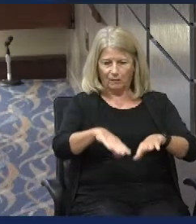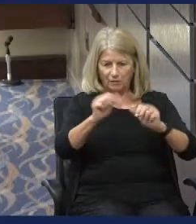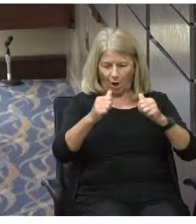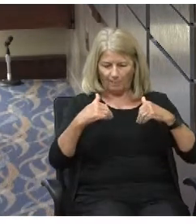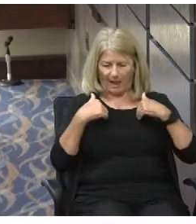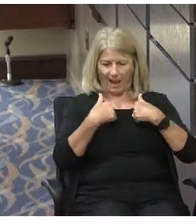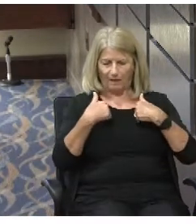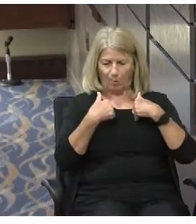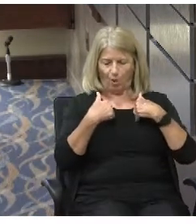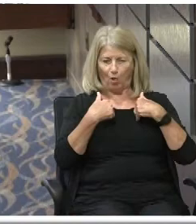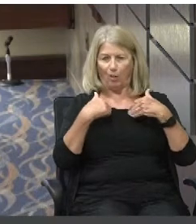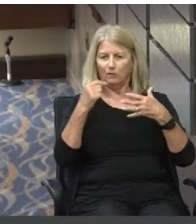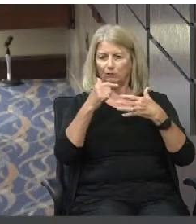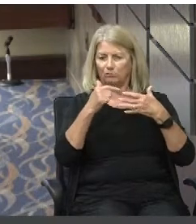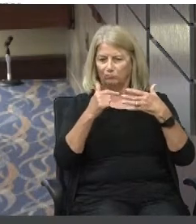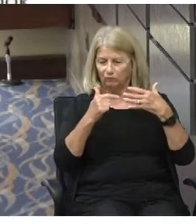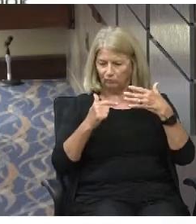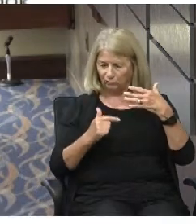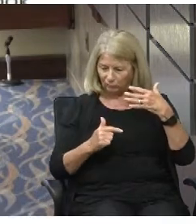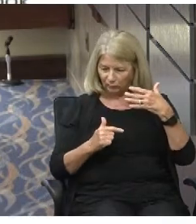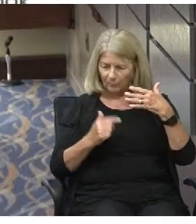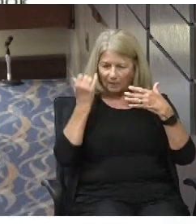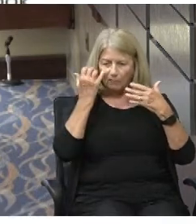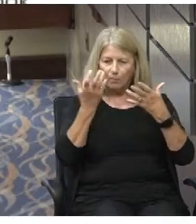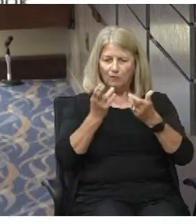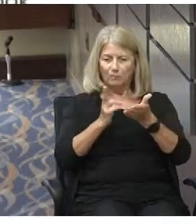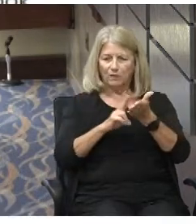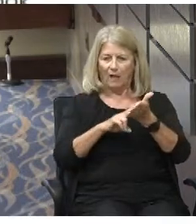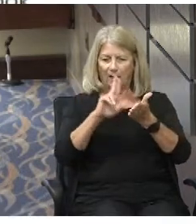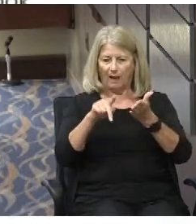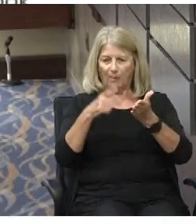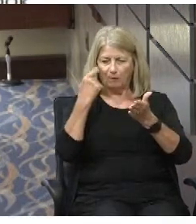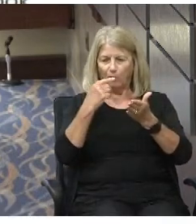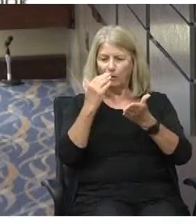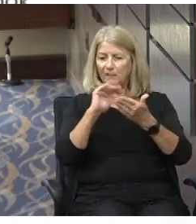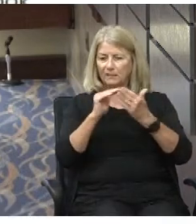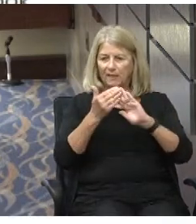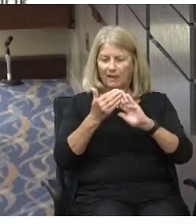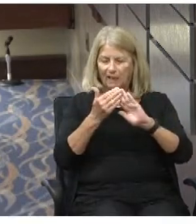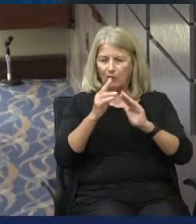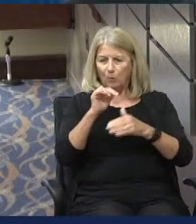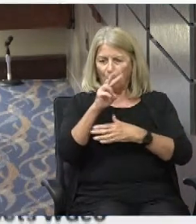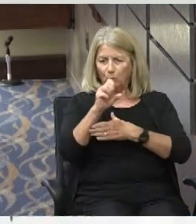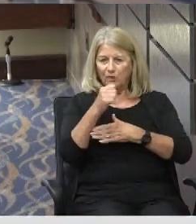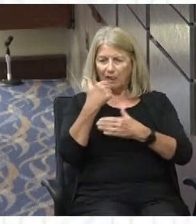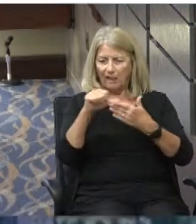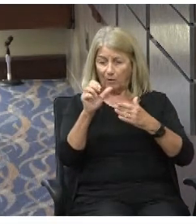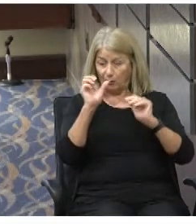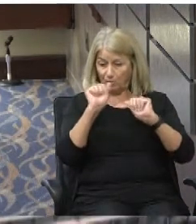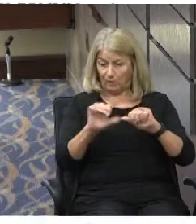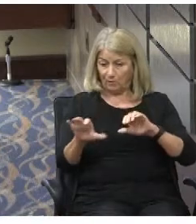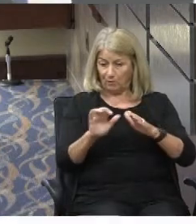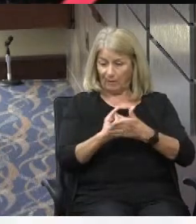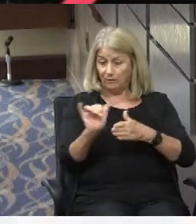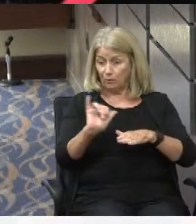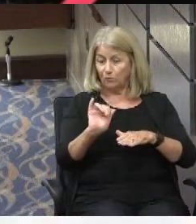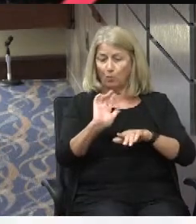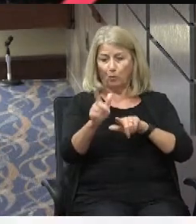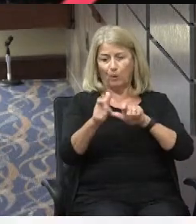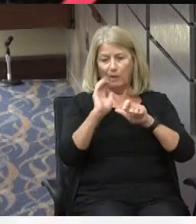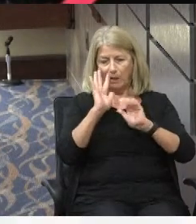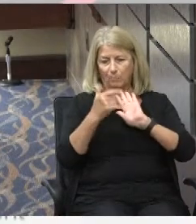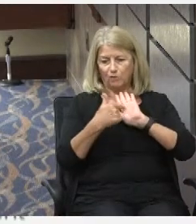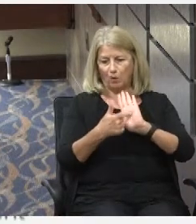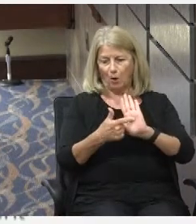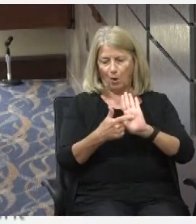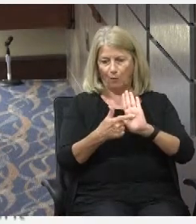see some of those there. If you want to sign up for our City Limits newsletter, you can do that right from the homepage as well. So quickly, I will walk